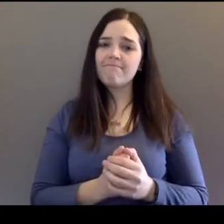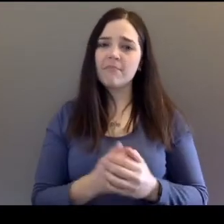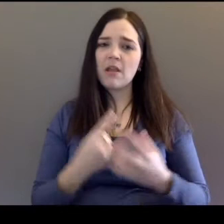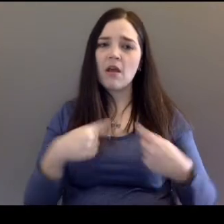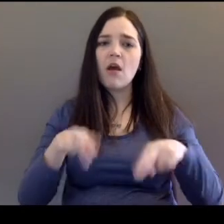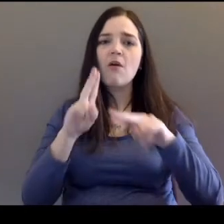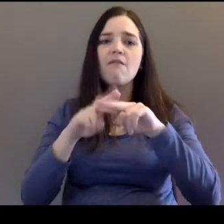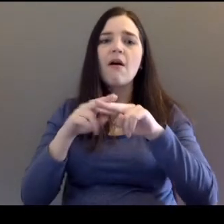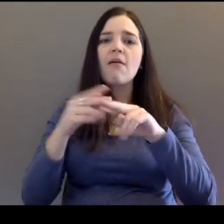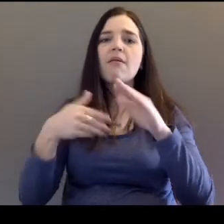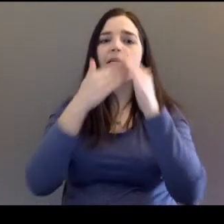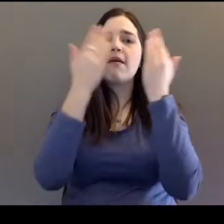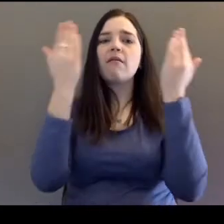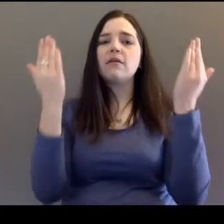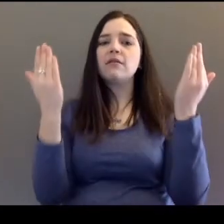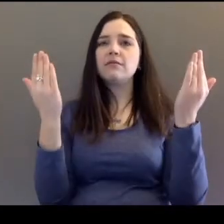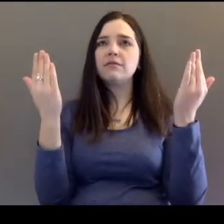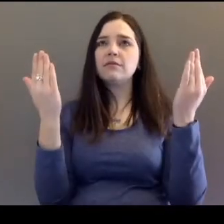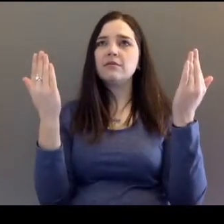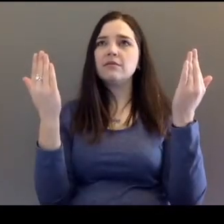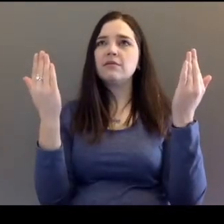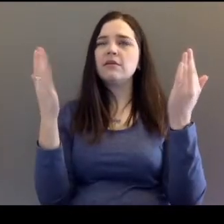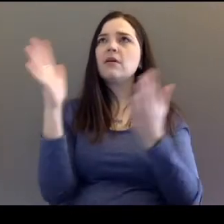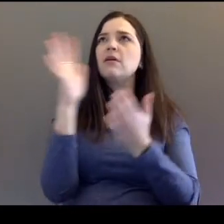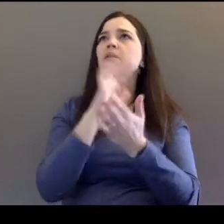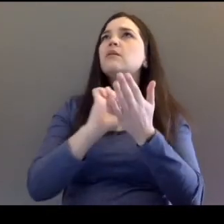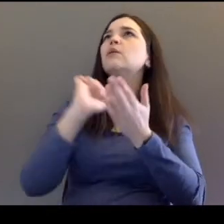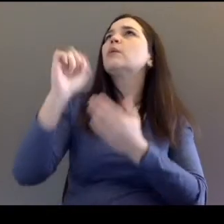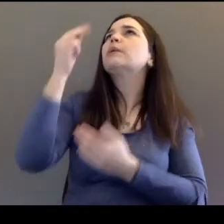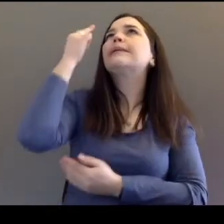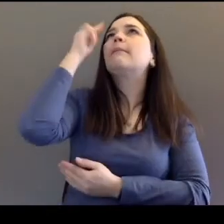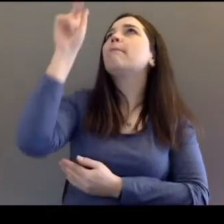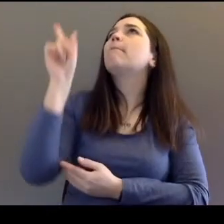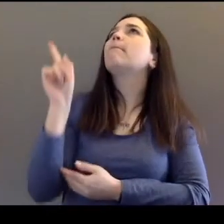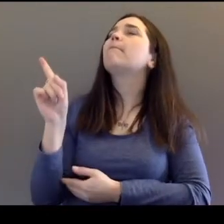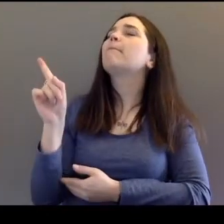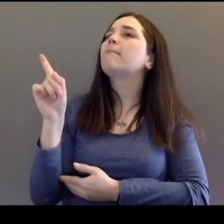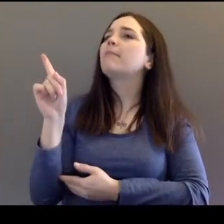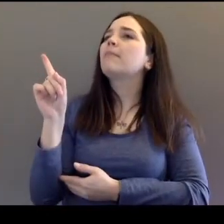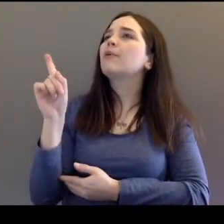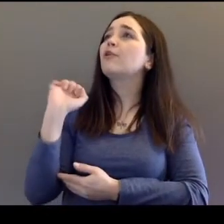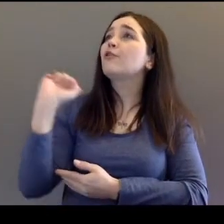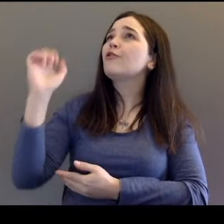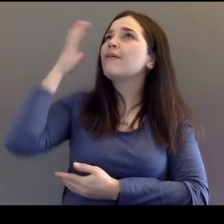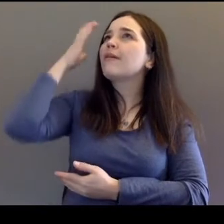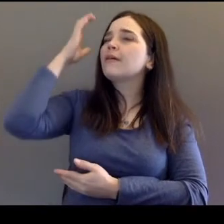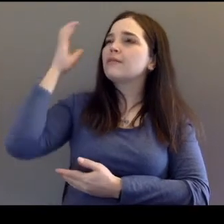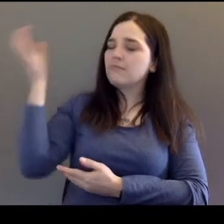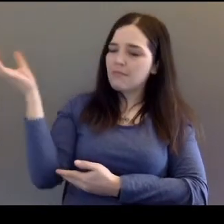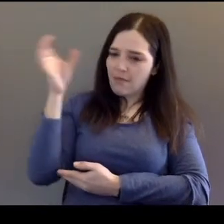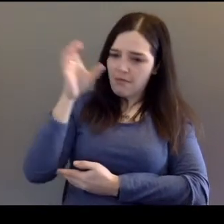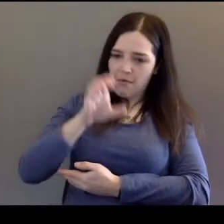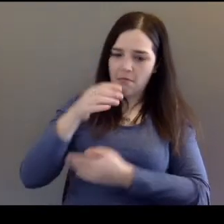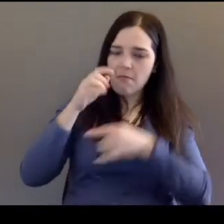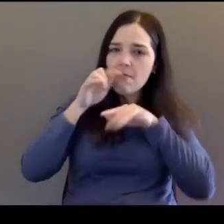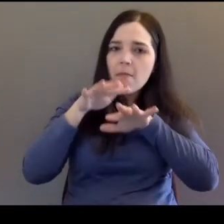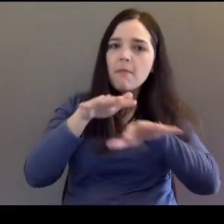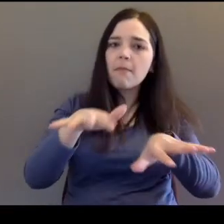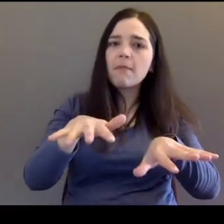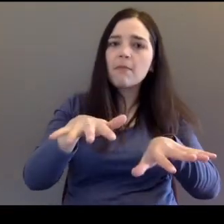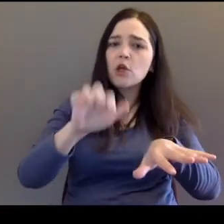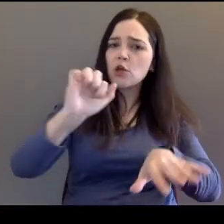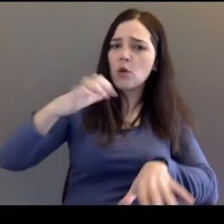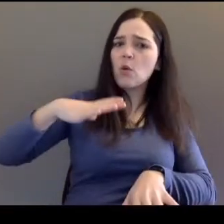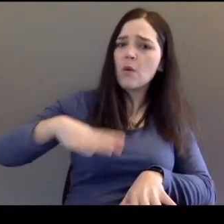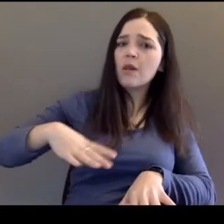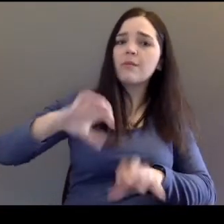Our Father in heaven, hallowed be your name. Your kingdom come. Your will be done